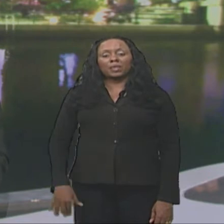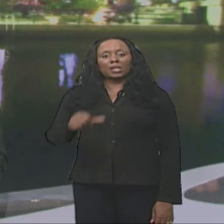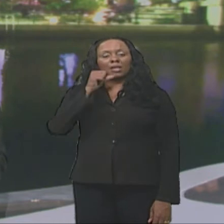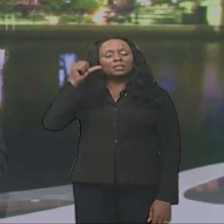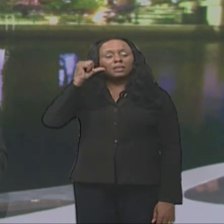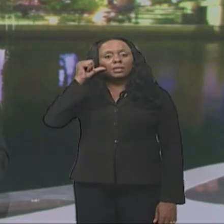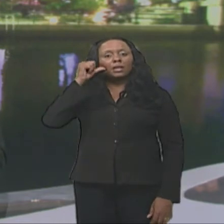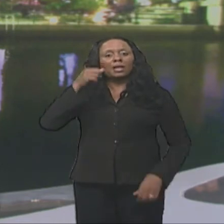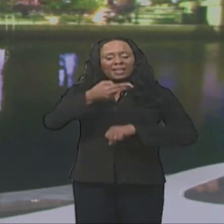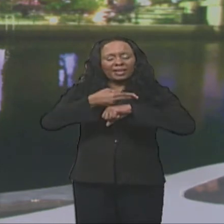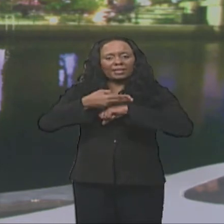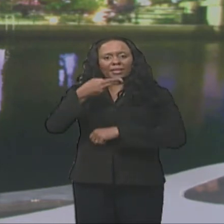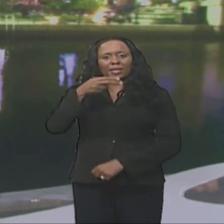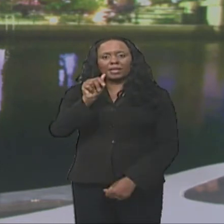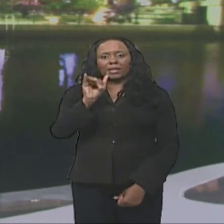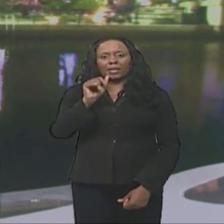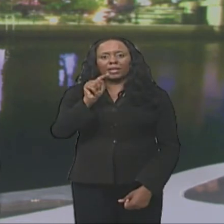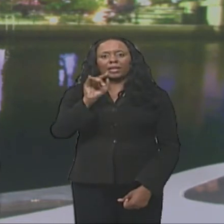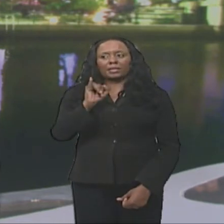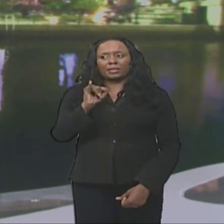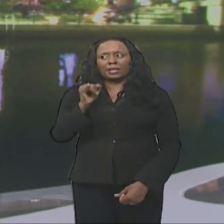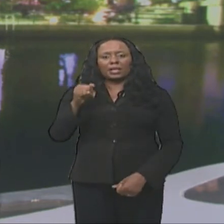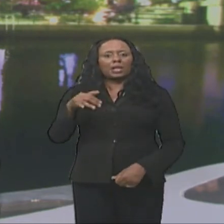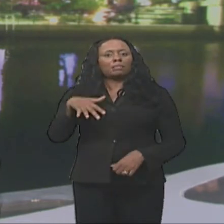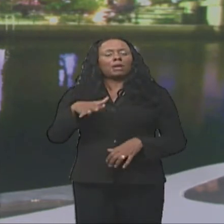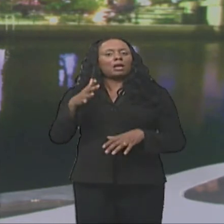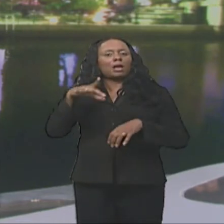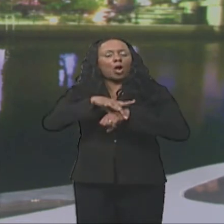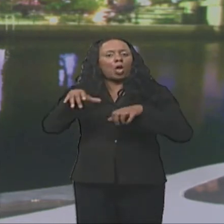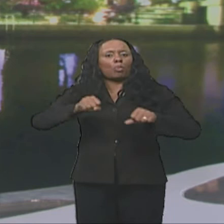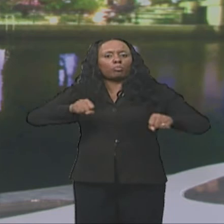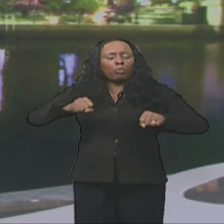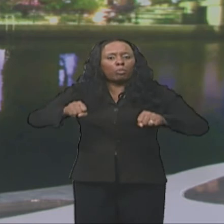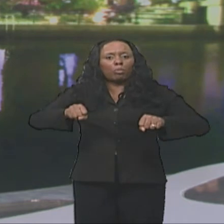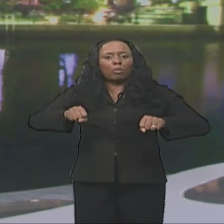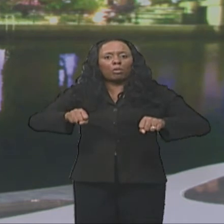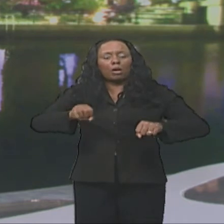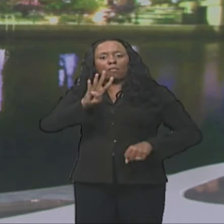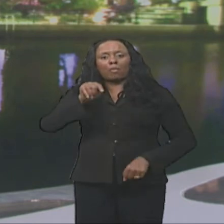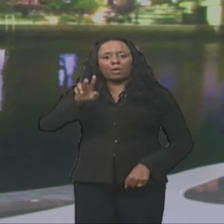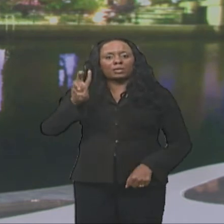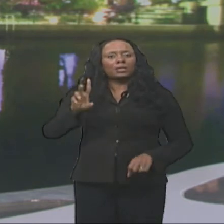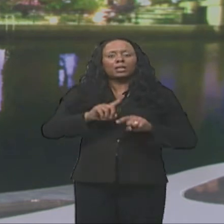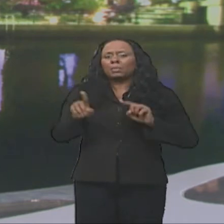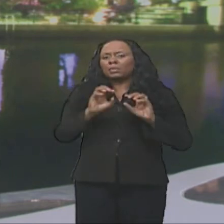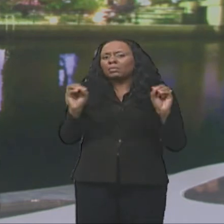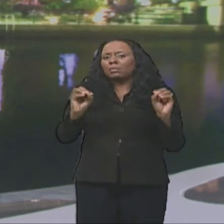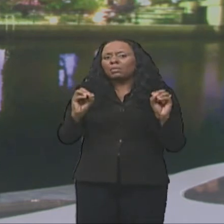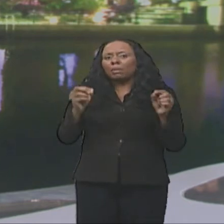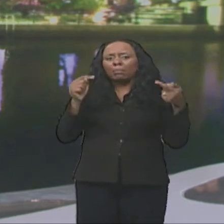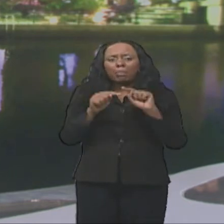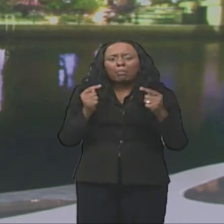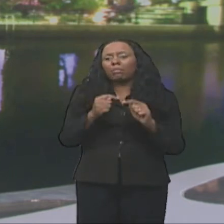An earthquake with a magnitude of 4.6 rocked Haiti yesterday morning, but there were no immediate reports of injuries and damage.